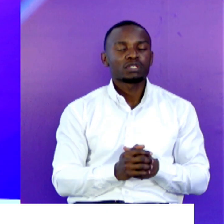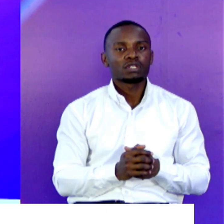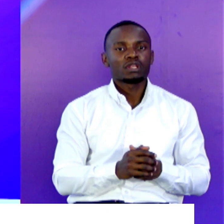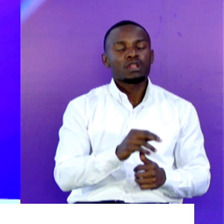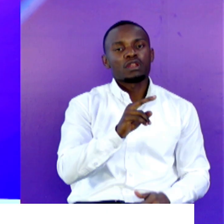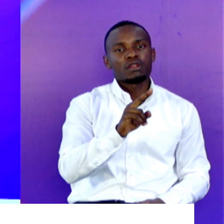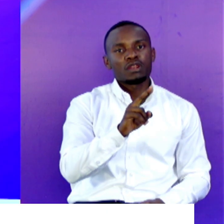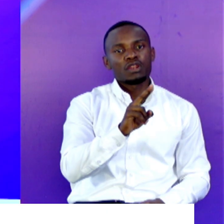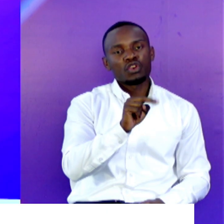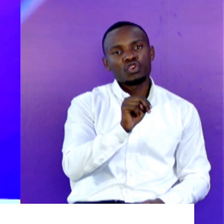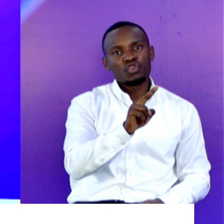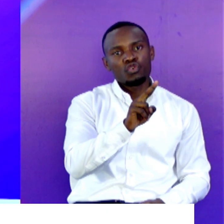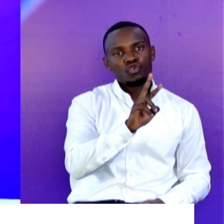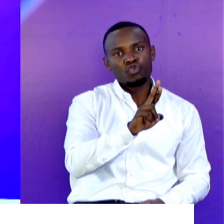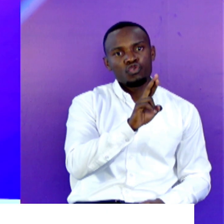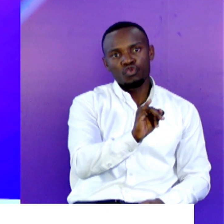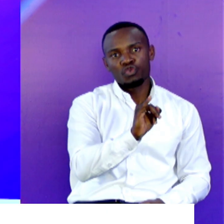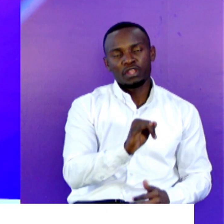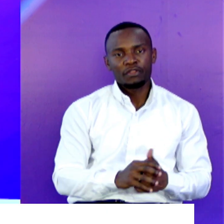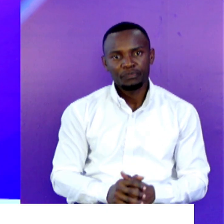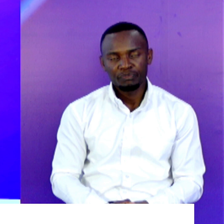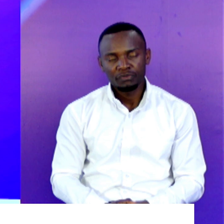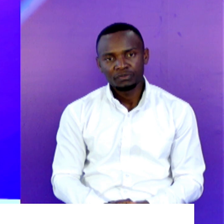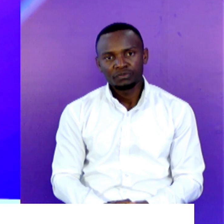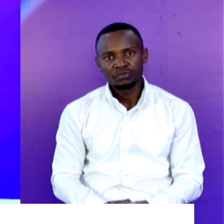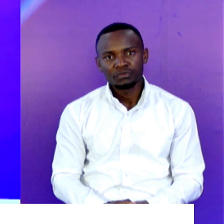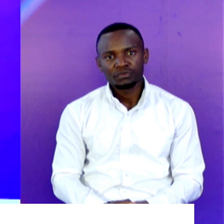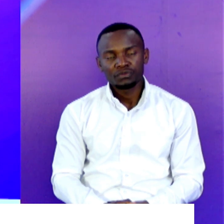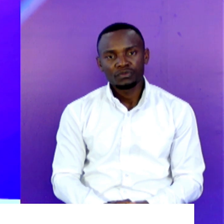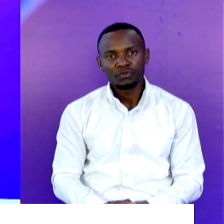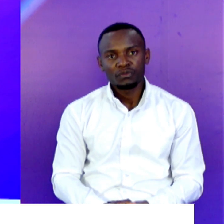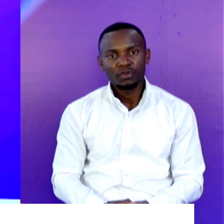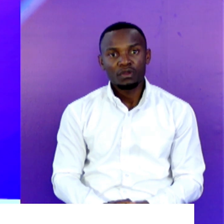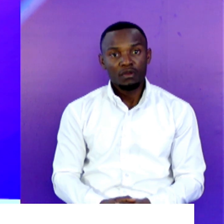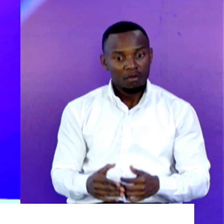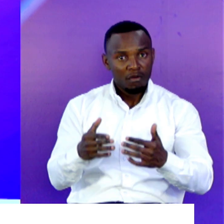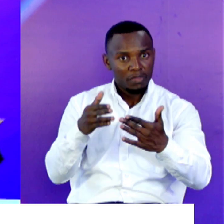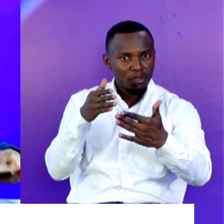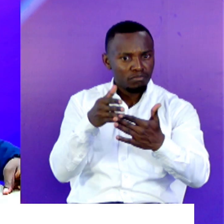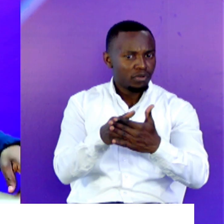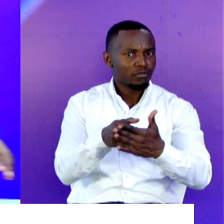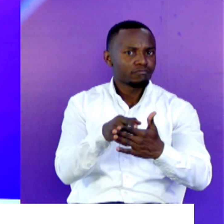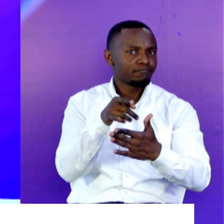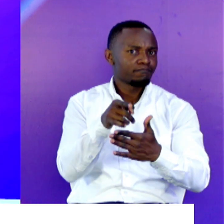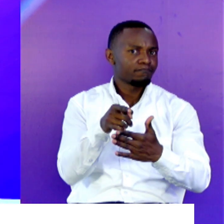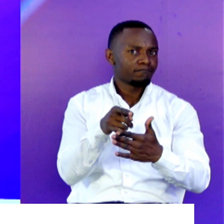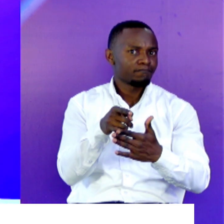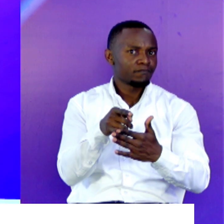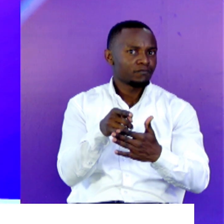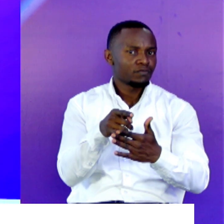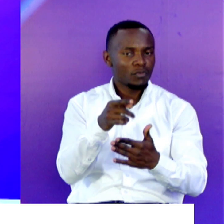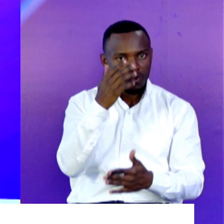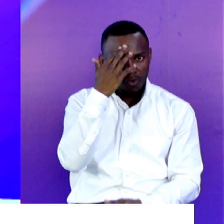Gholamreza Nouri Gezalche. The ban was originally imposed after